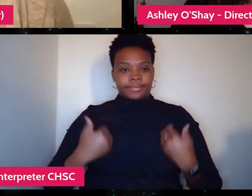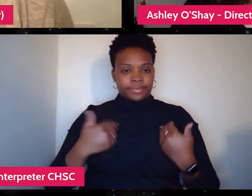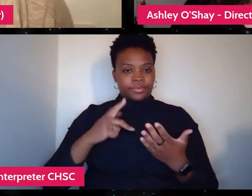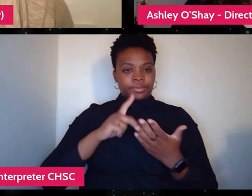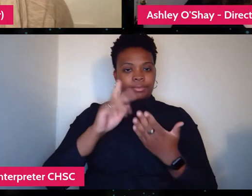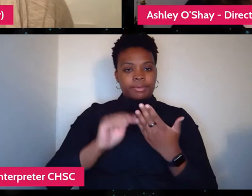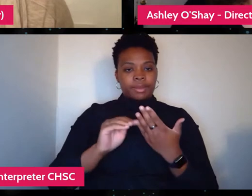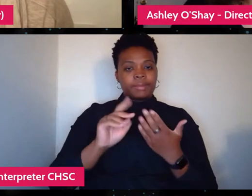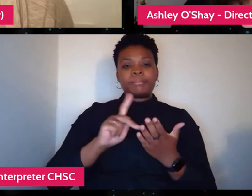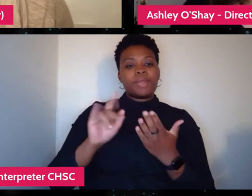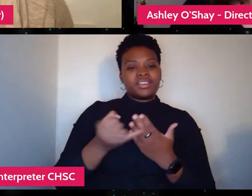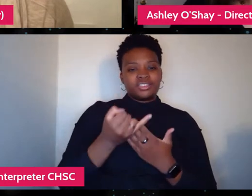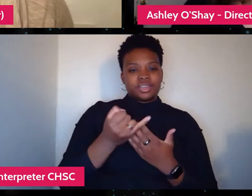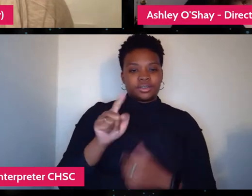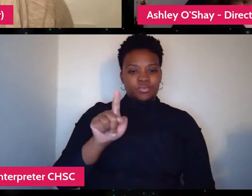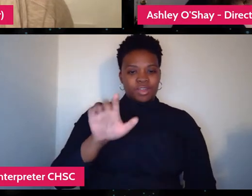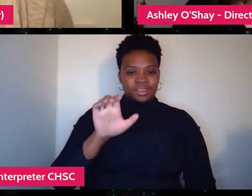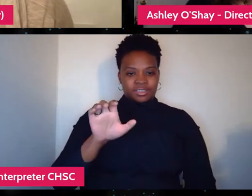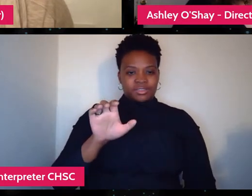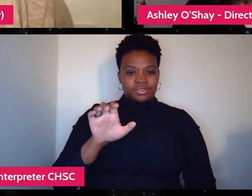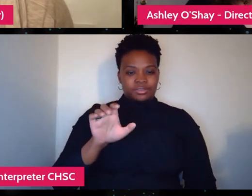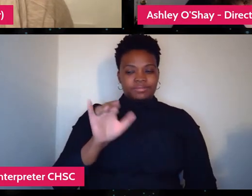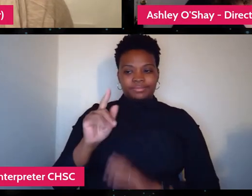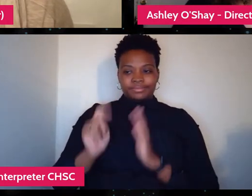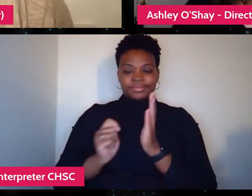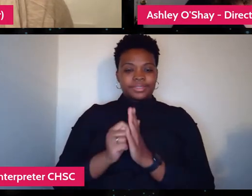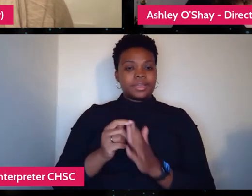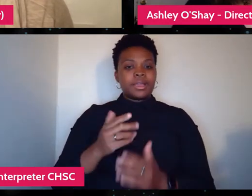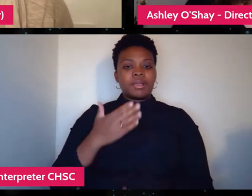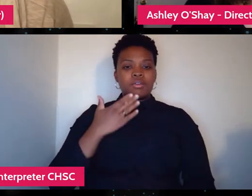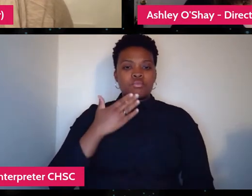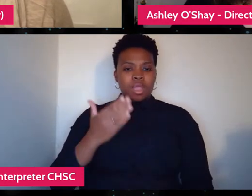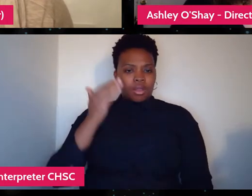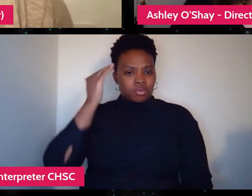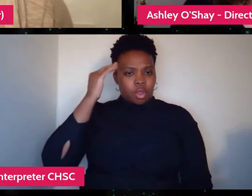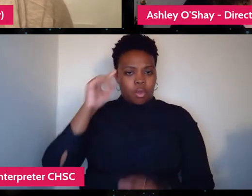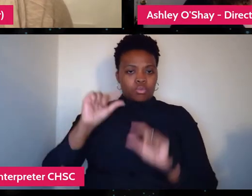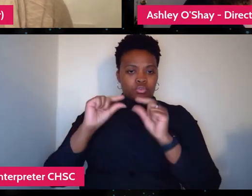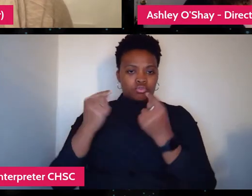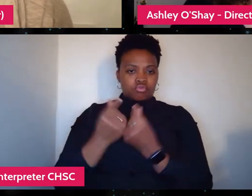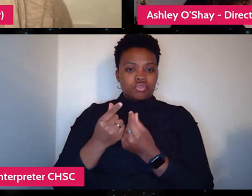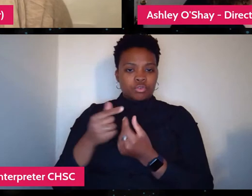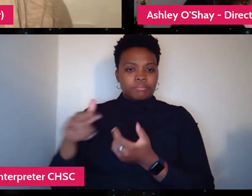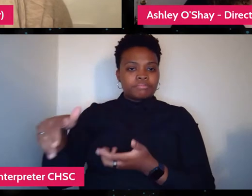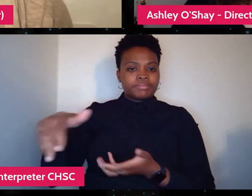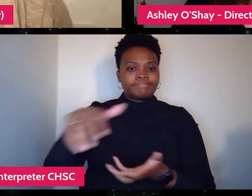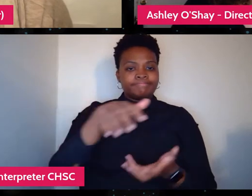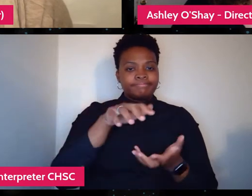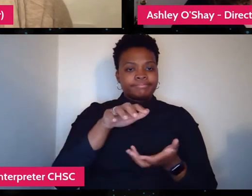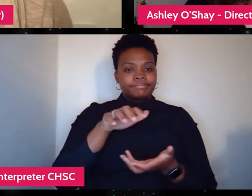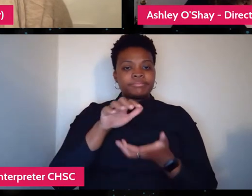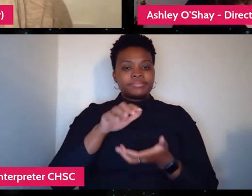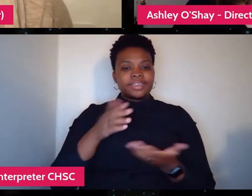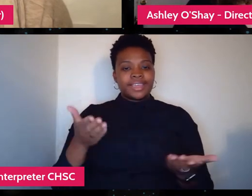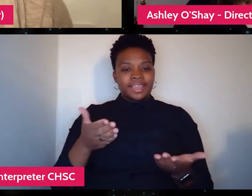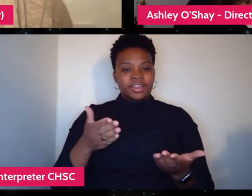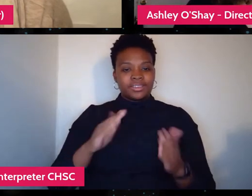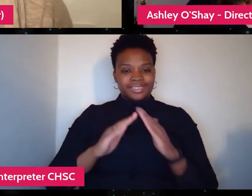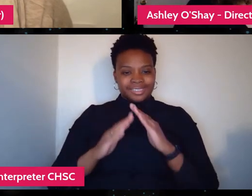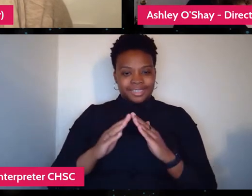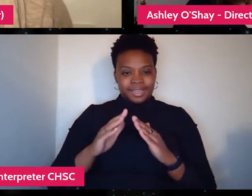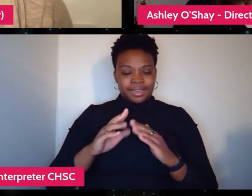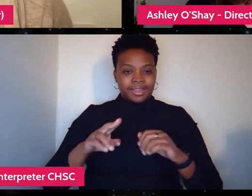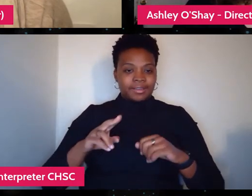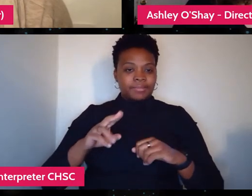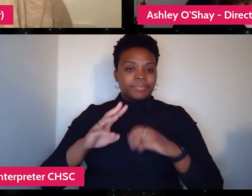And at the time, they were just like a really well-known group and collective here in the city and nationally.